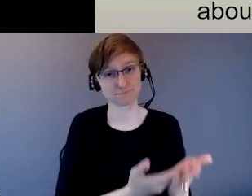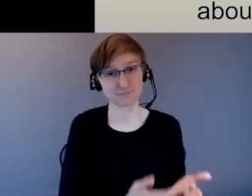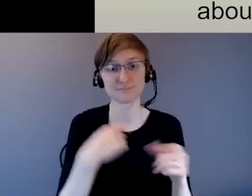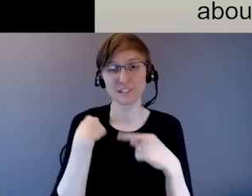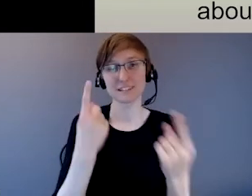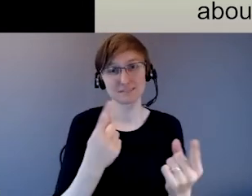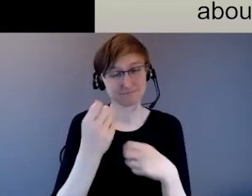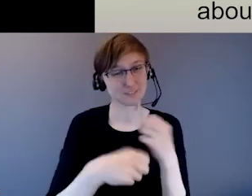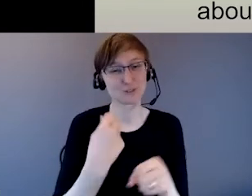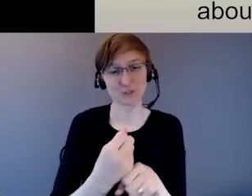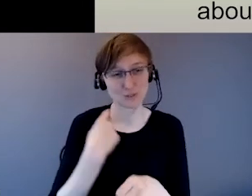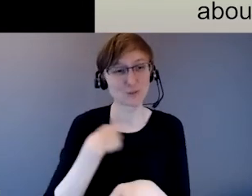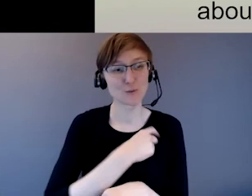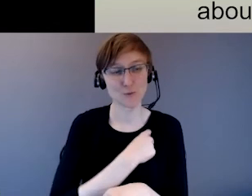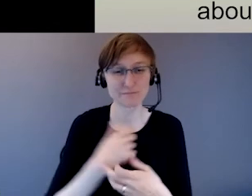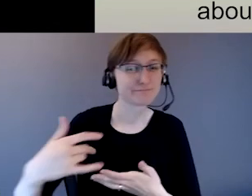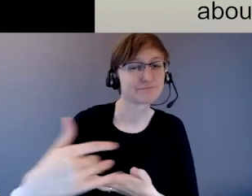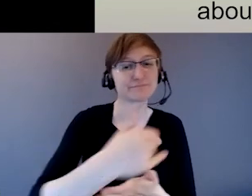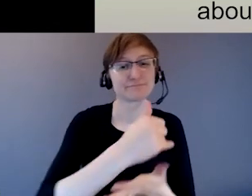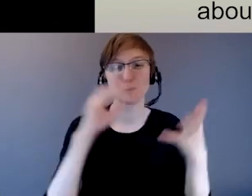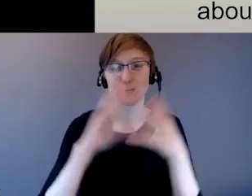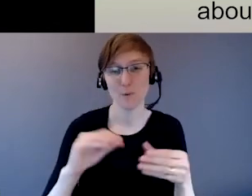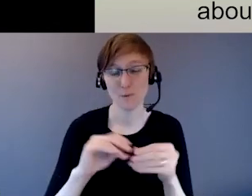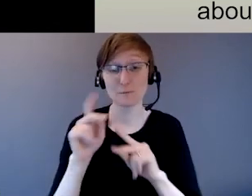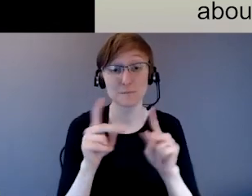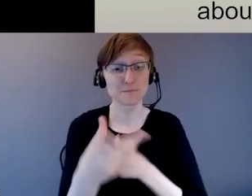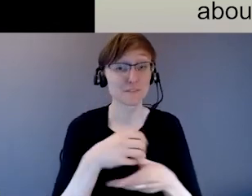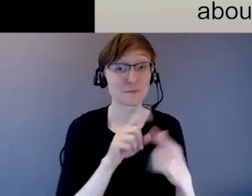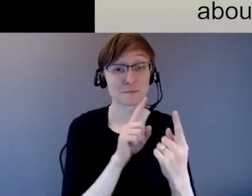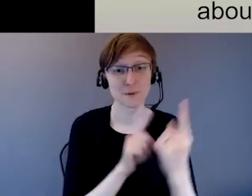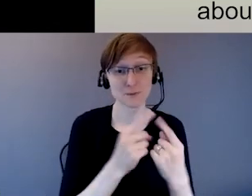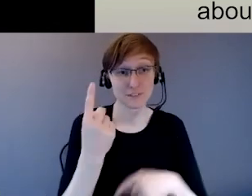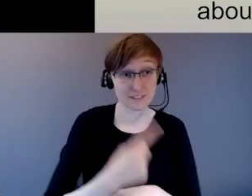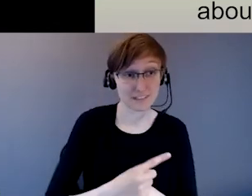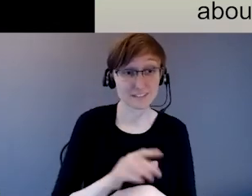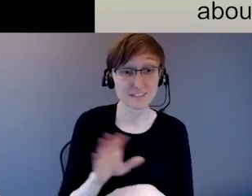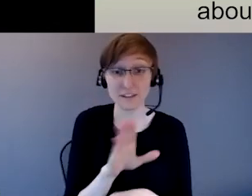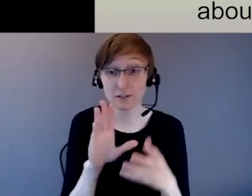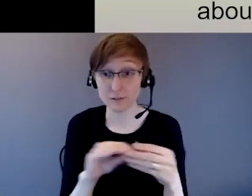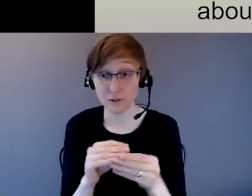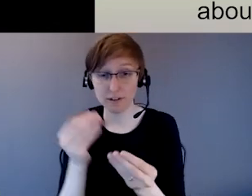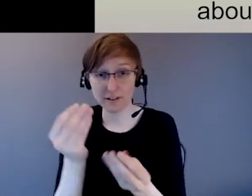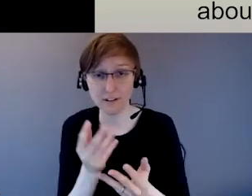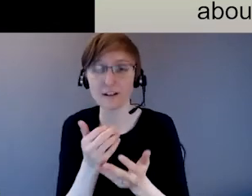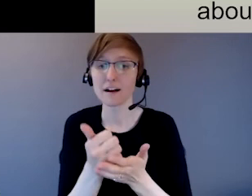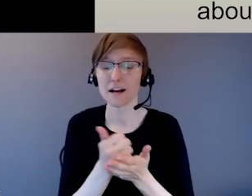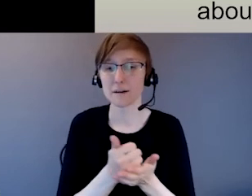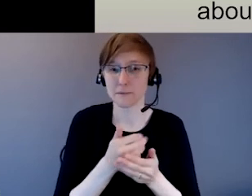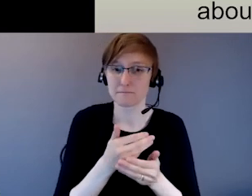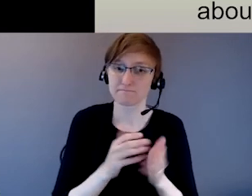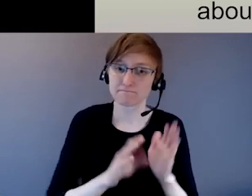Disabilities Mentoring Day. And it's their stories that have helped transition how we do our event, but more importantly, have